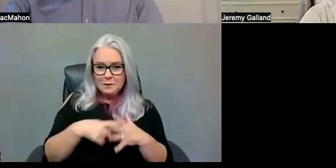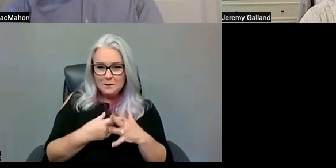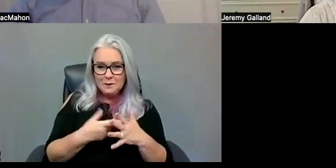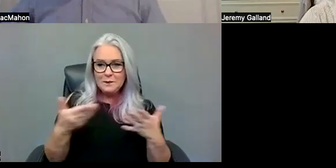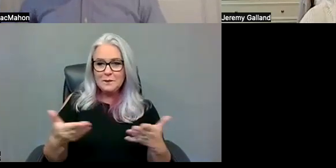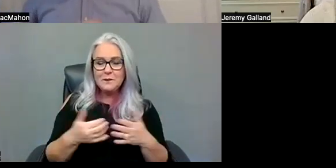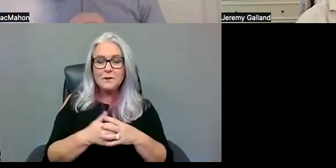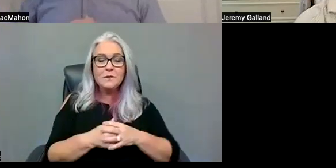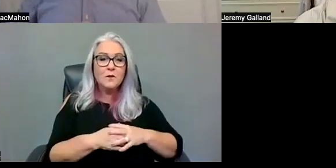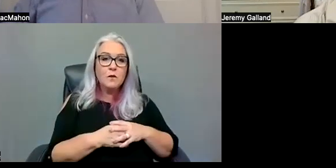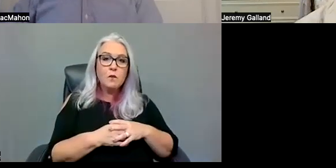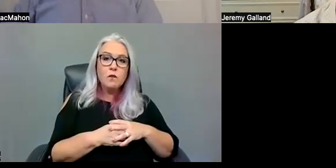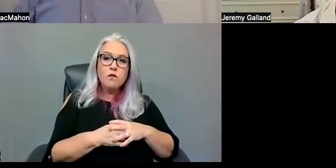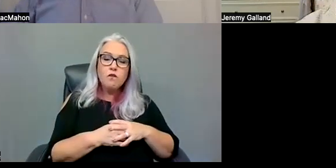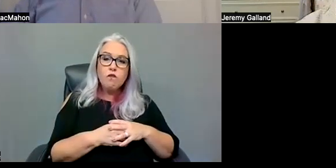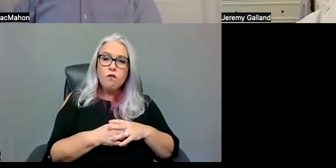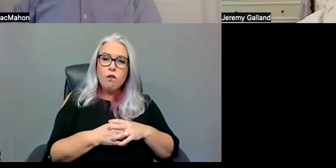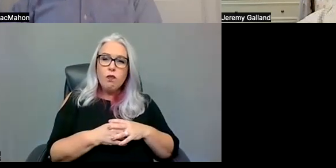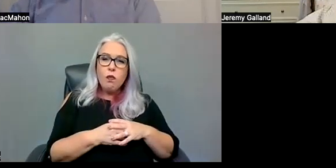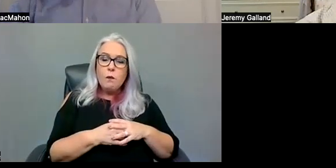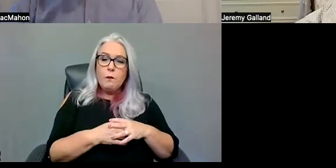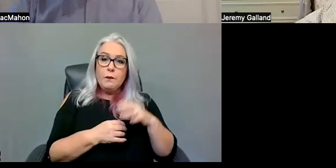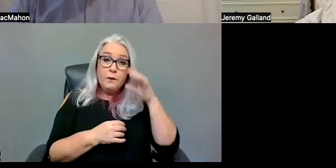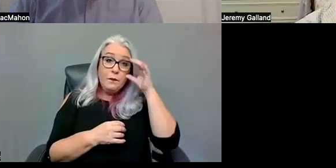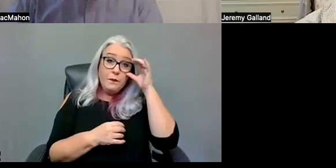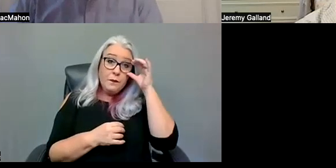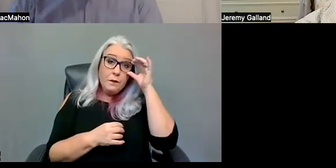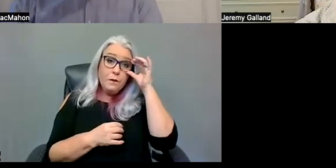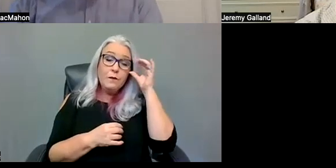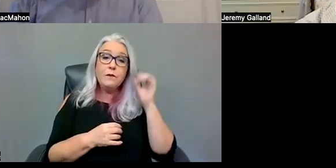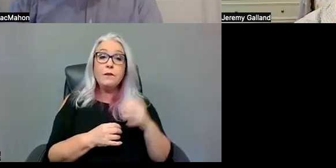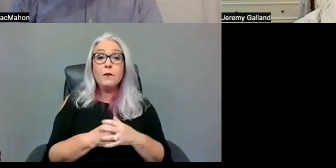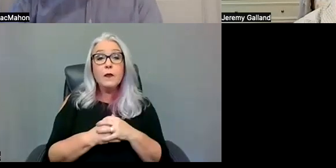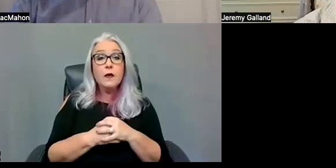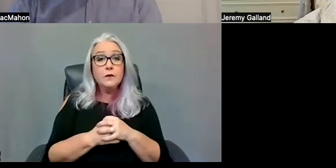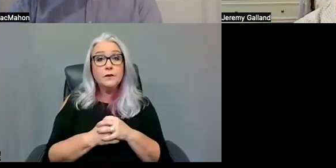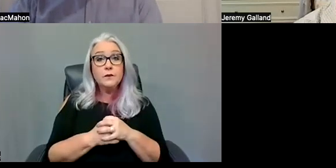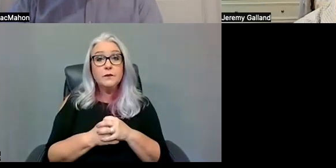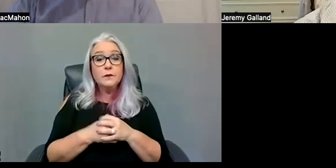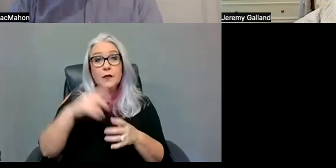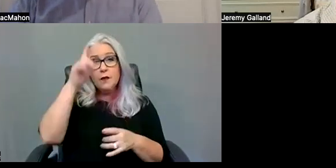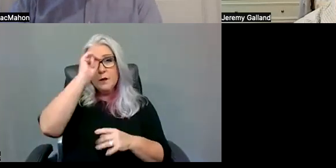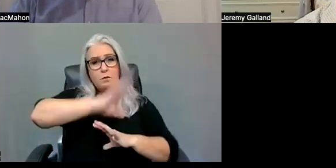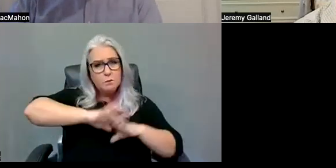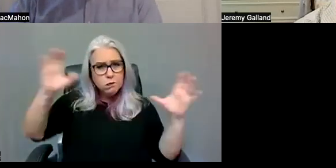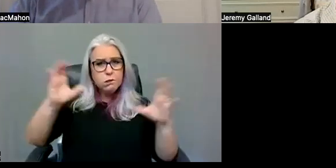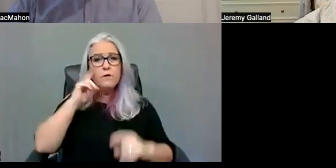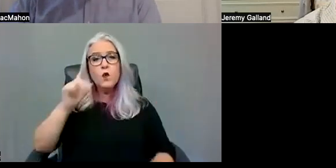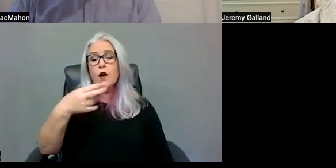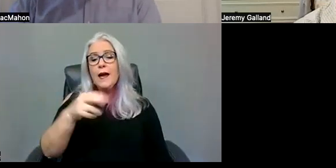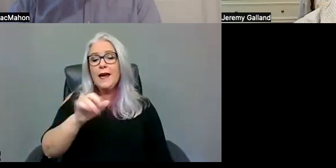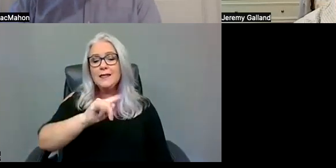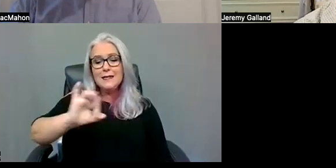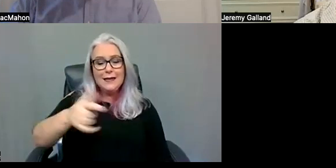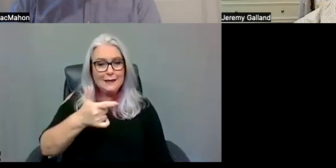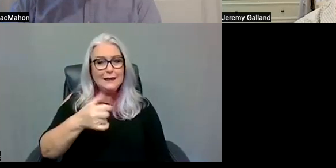The portrait of the Hastings learner has been adopted as a guideline for how the district aligns all work to support each